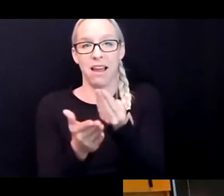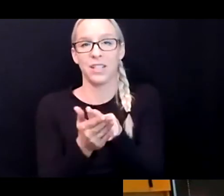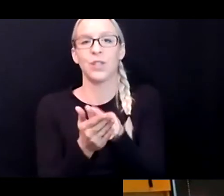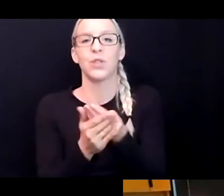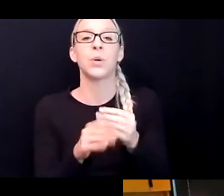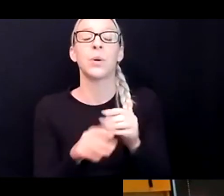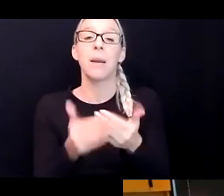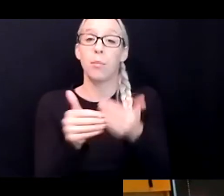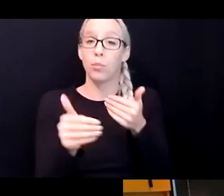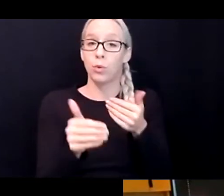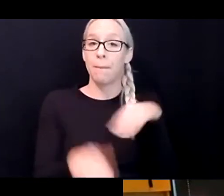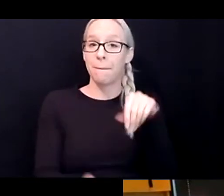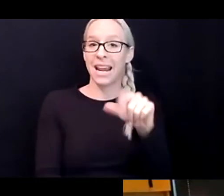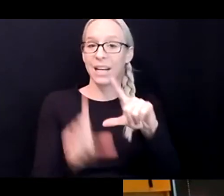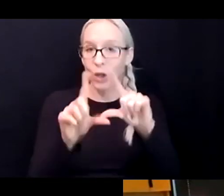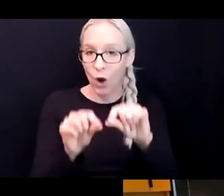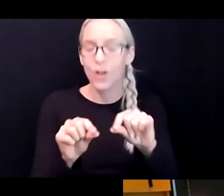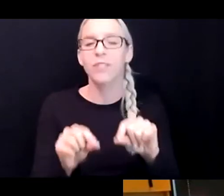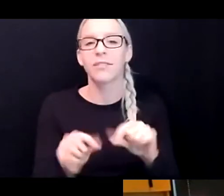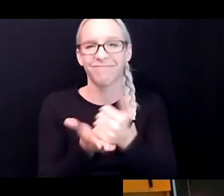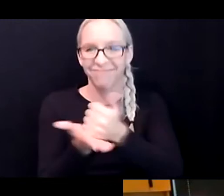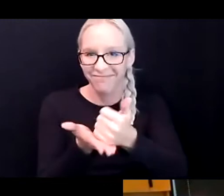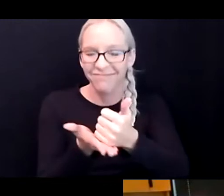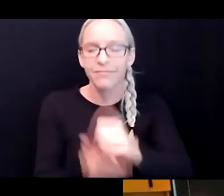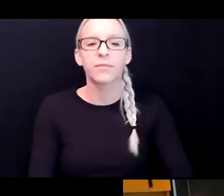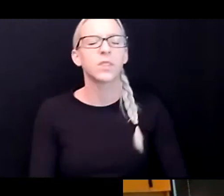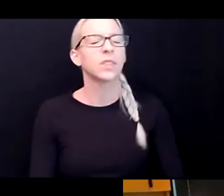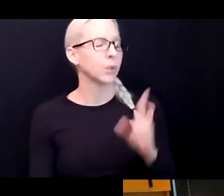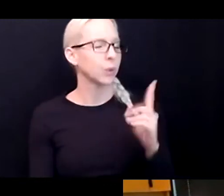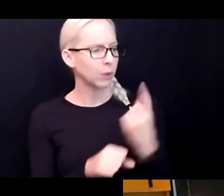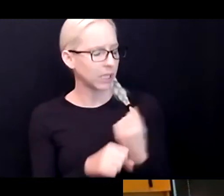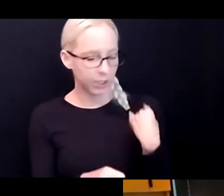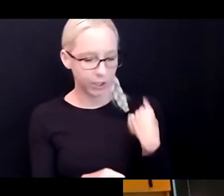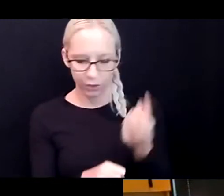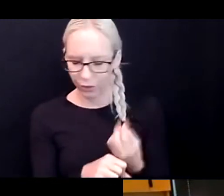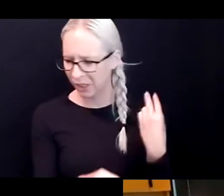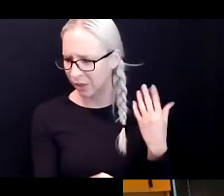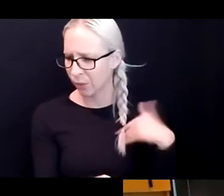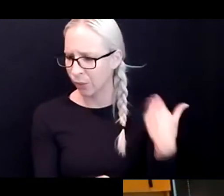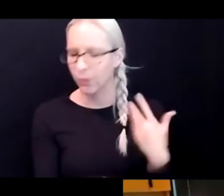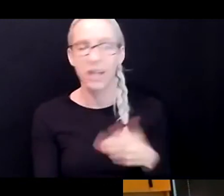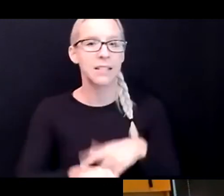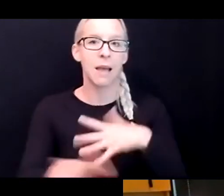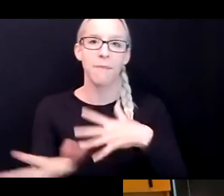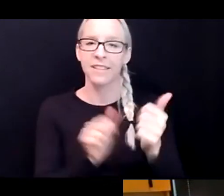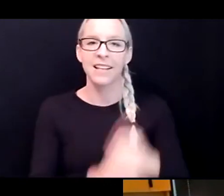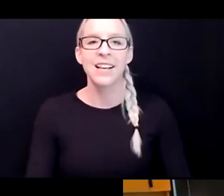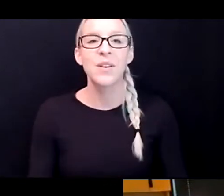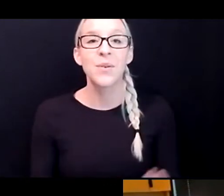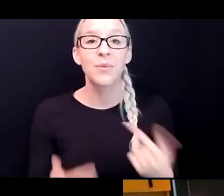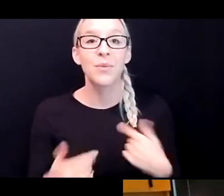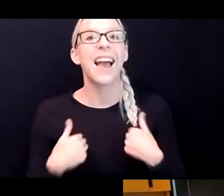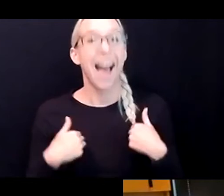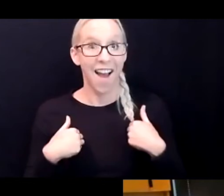Yeah. So was it last year or 2 years ago now? Time flies, I'm telling you. We launched a prepaid debit card